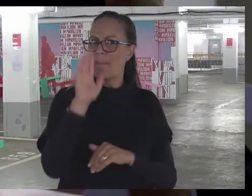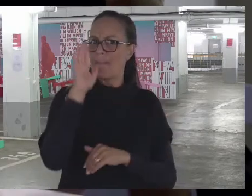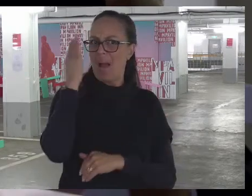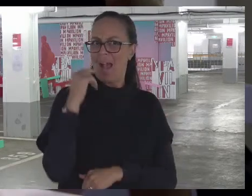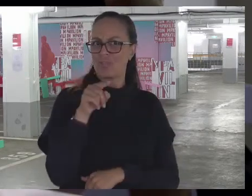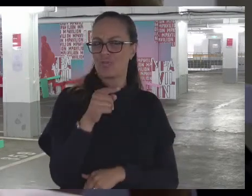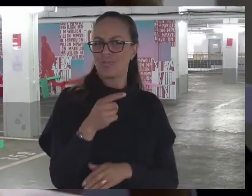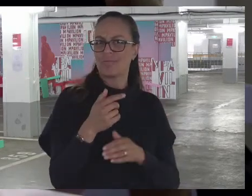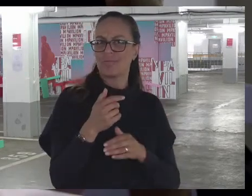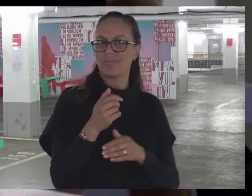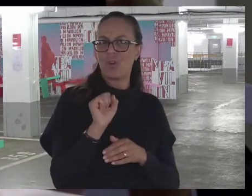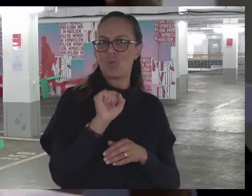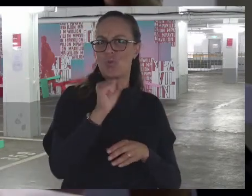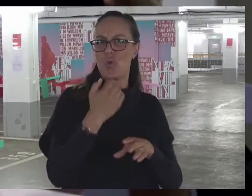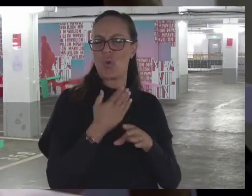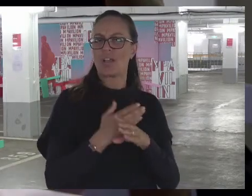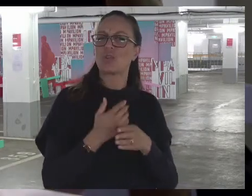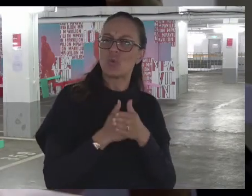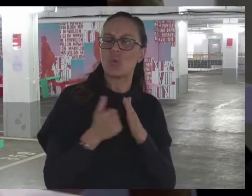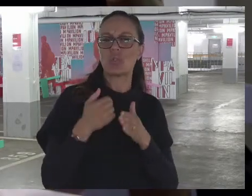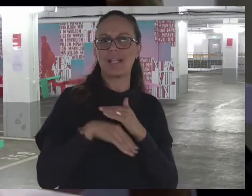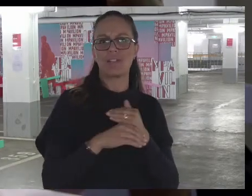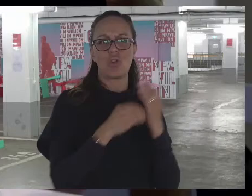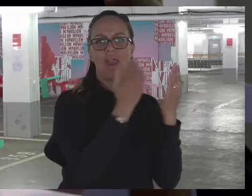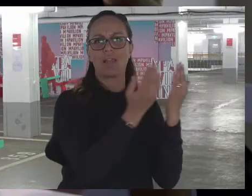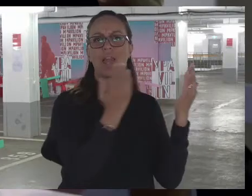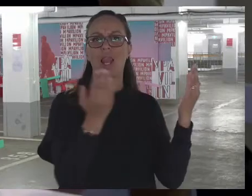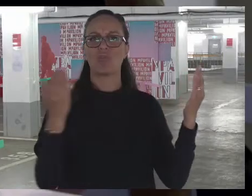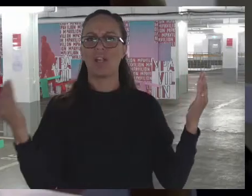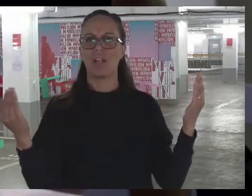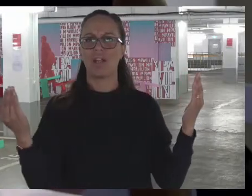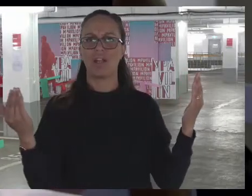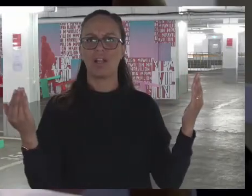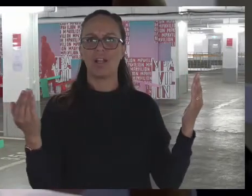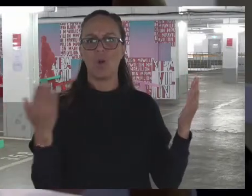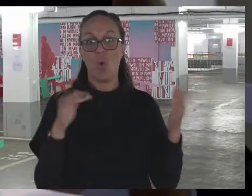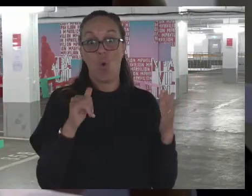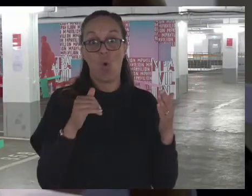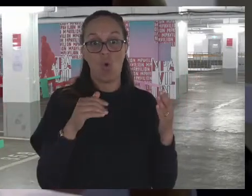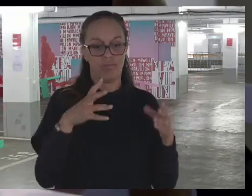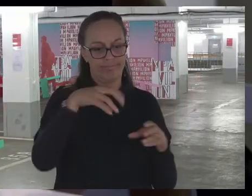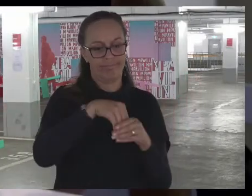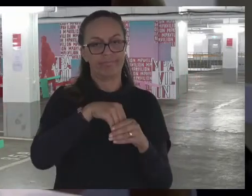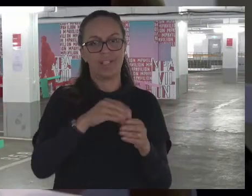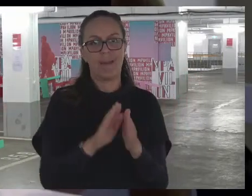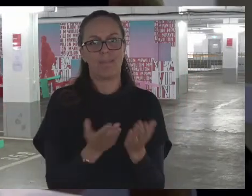book form. How do you feel this has, how